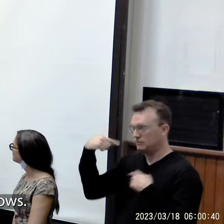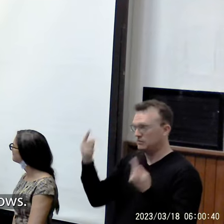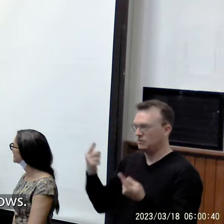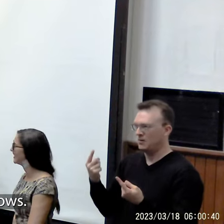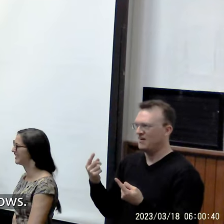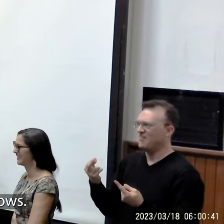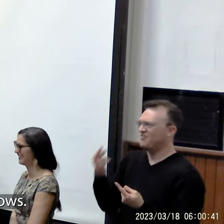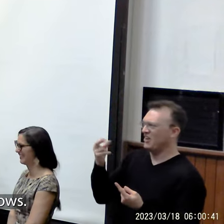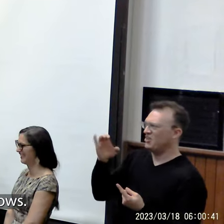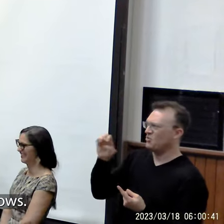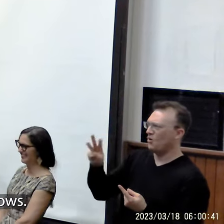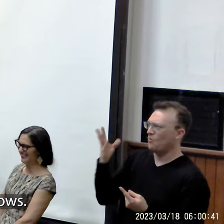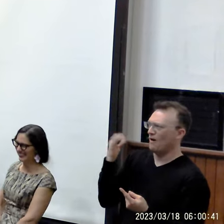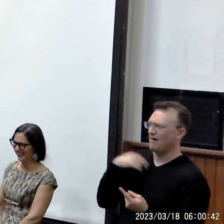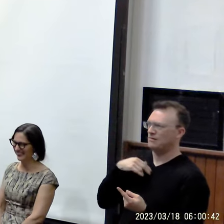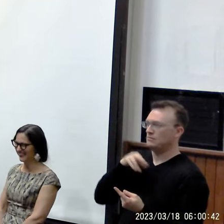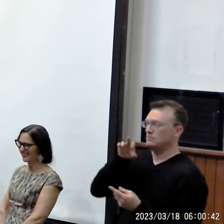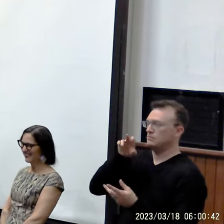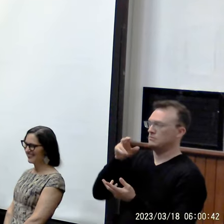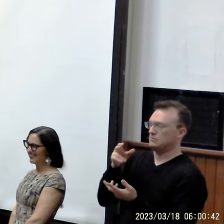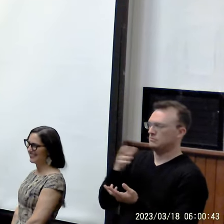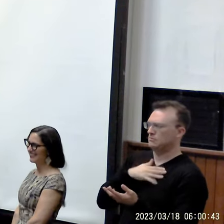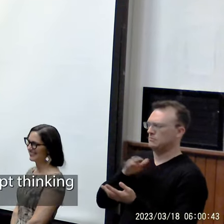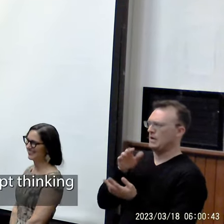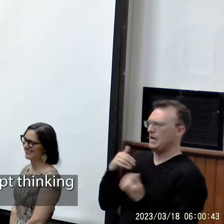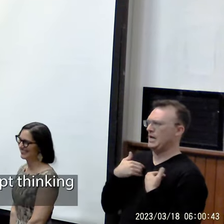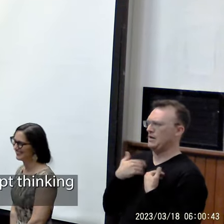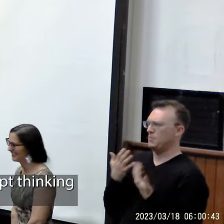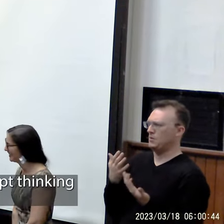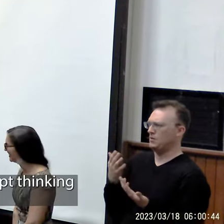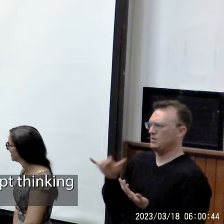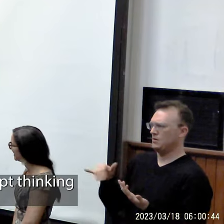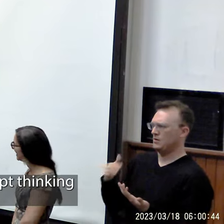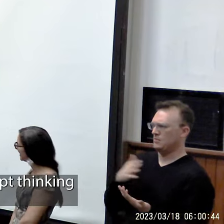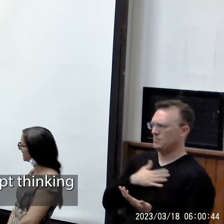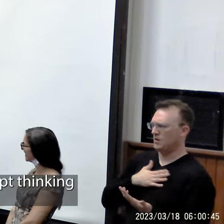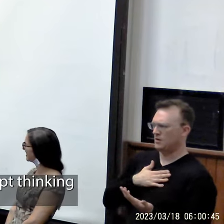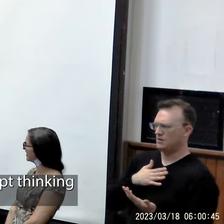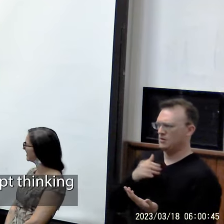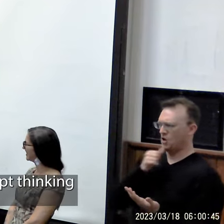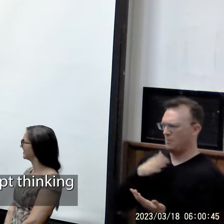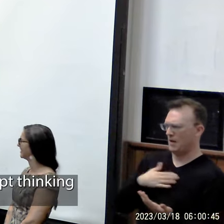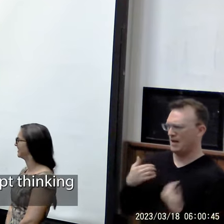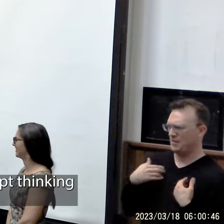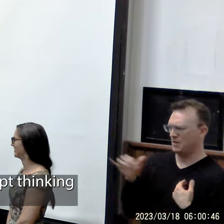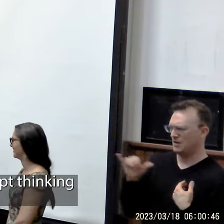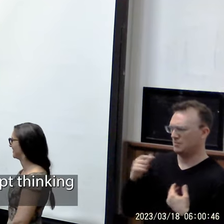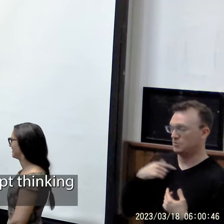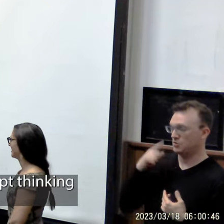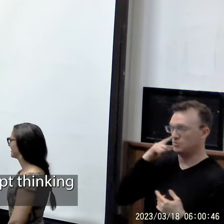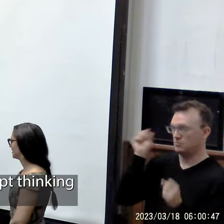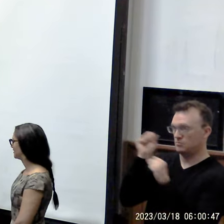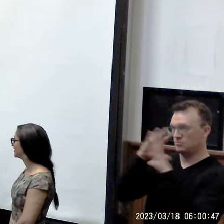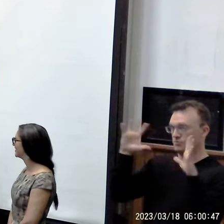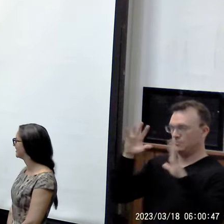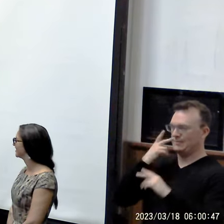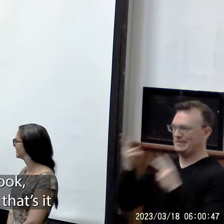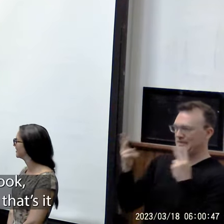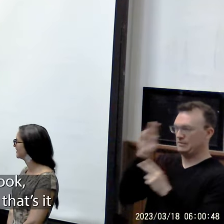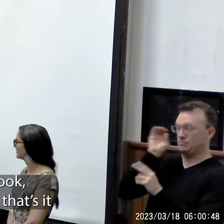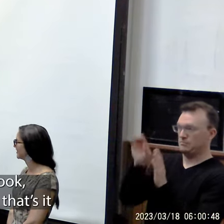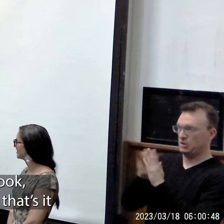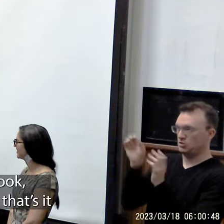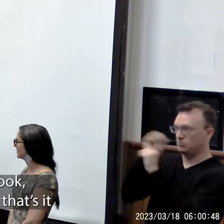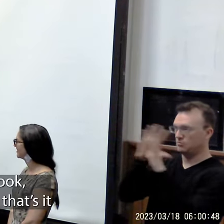crows? Crows is not my animal. Crows is not kind of my animal. So I just had this image of crows. And